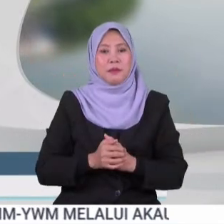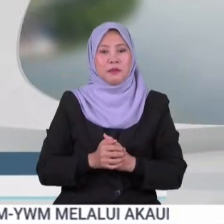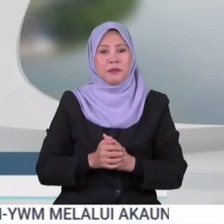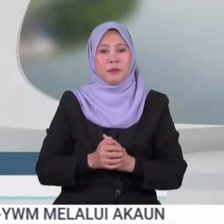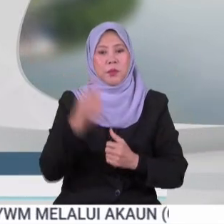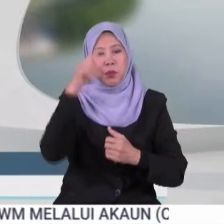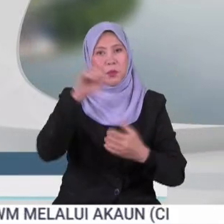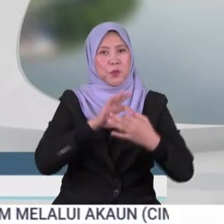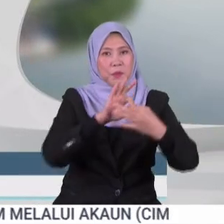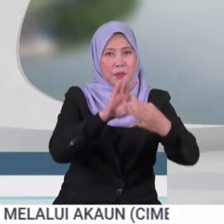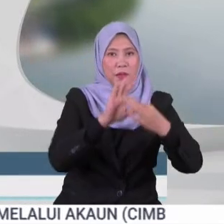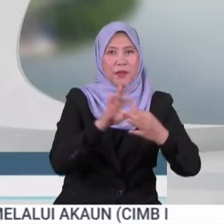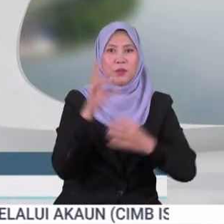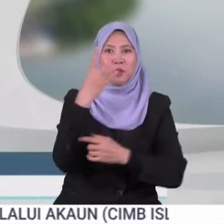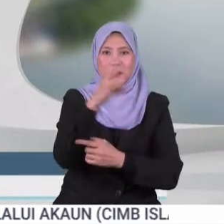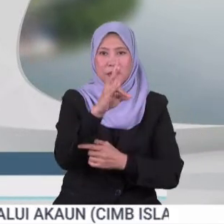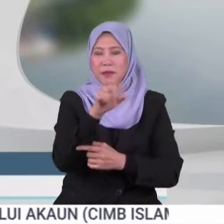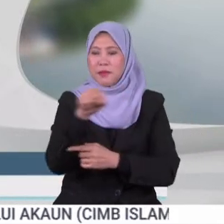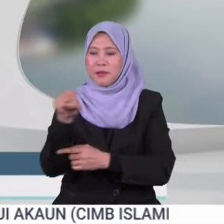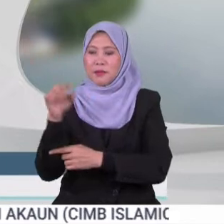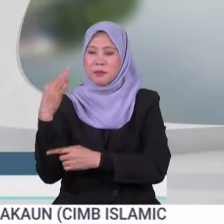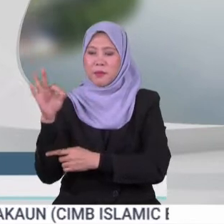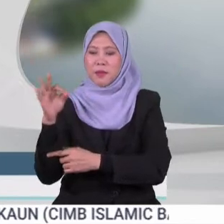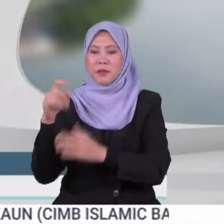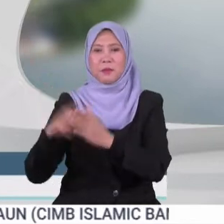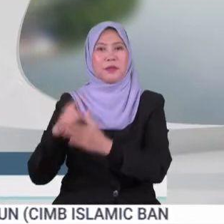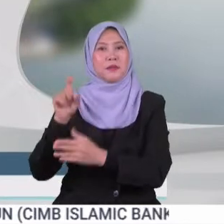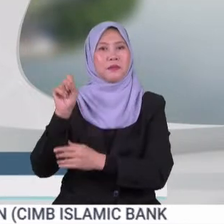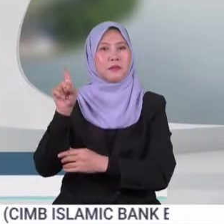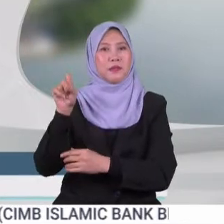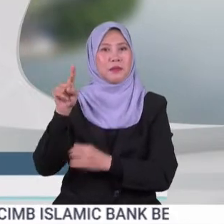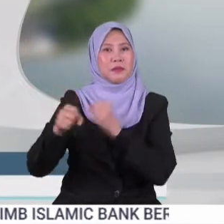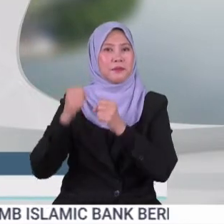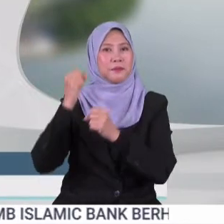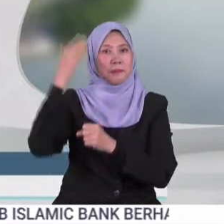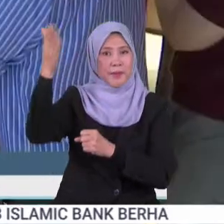Conserve, Collaborate dari 17 hingga 19 November depan.